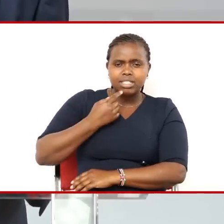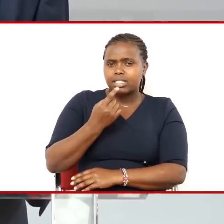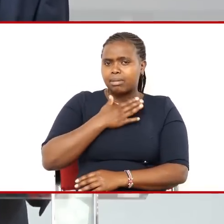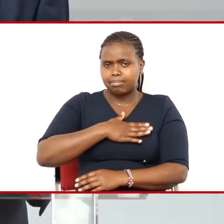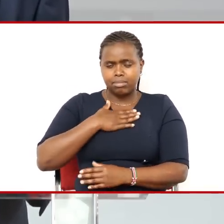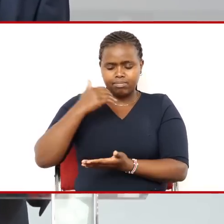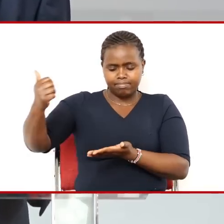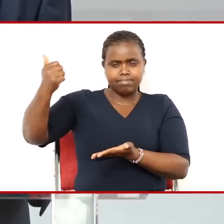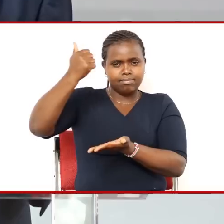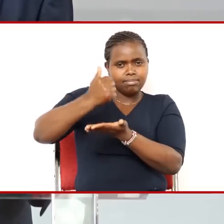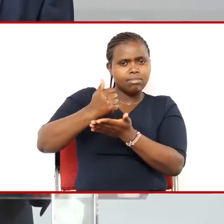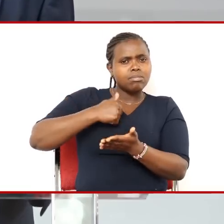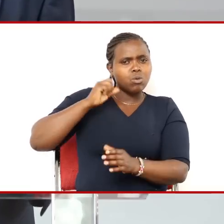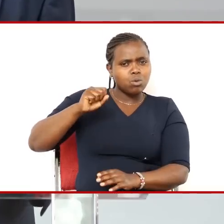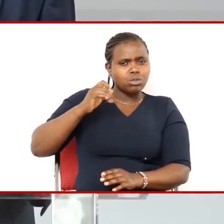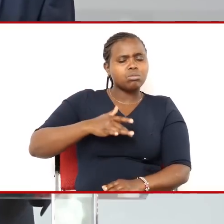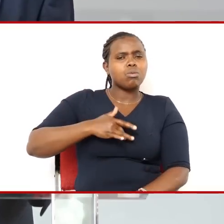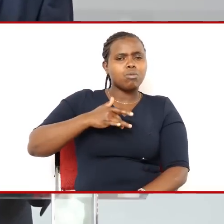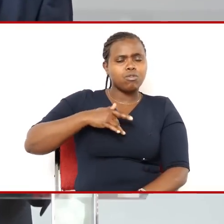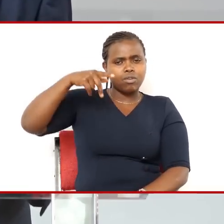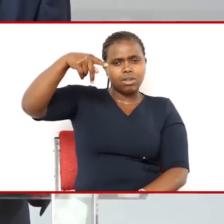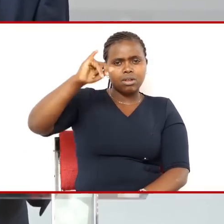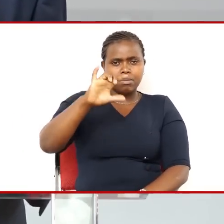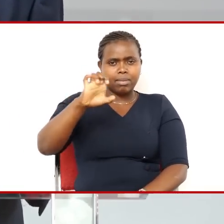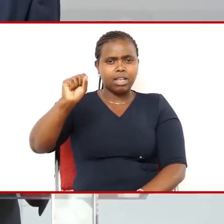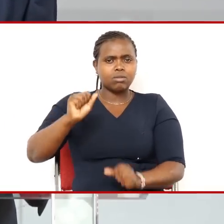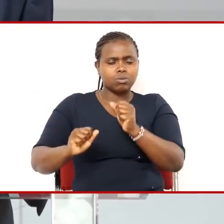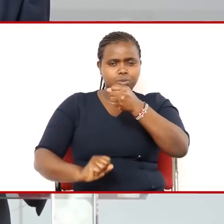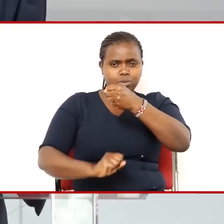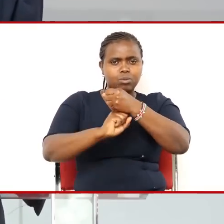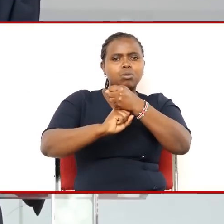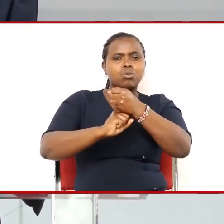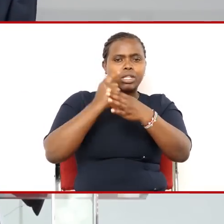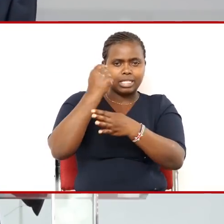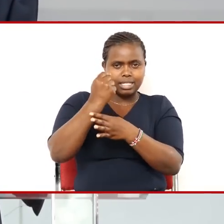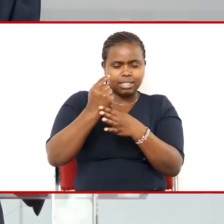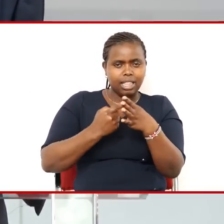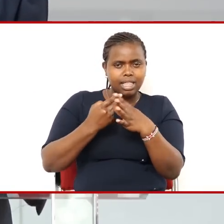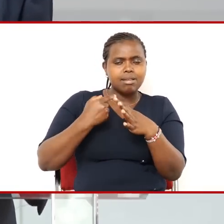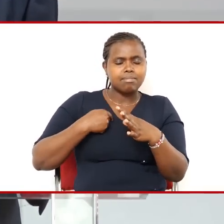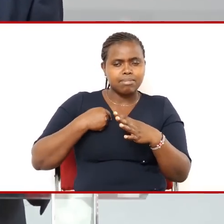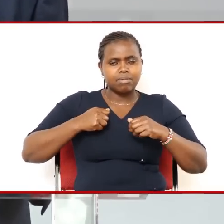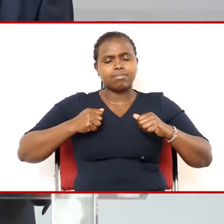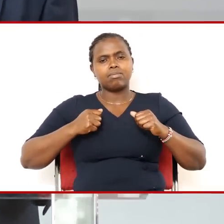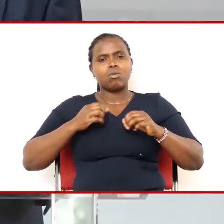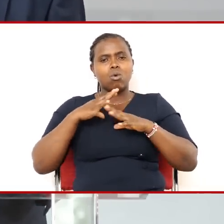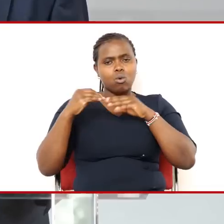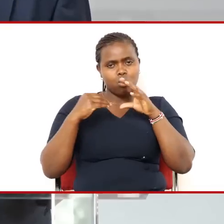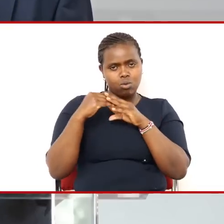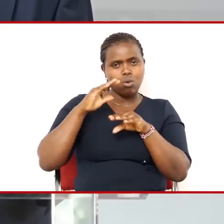me where I can feel the pillars that support the temple, so that I may lean against